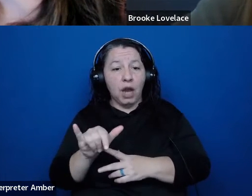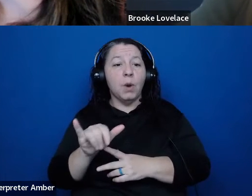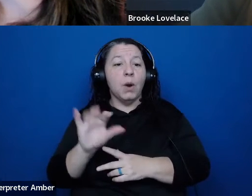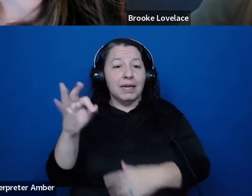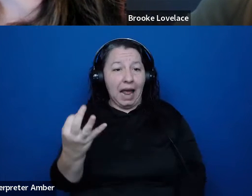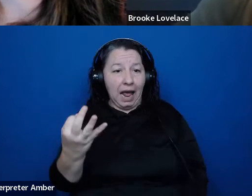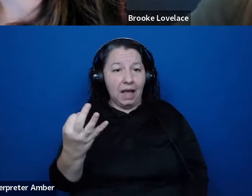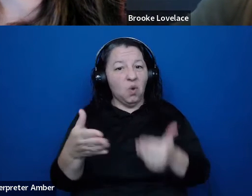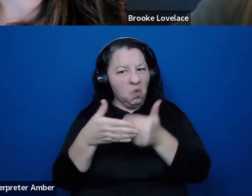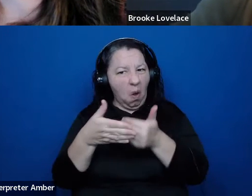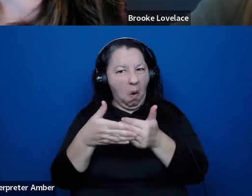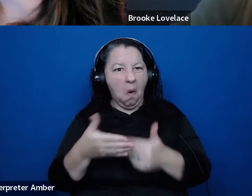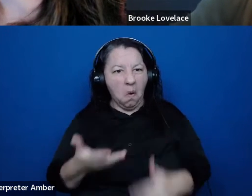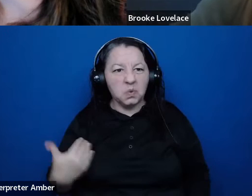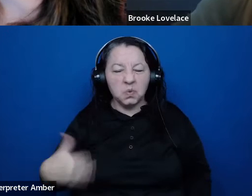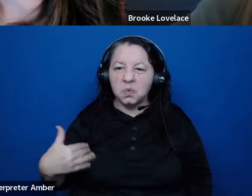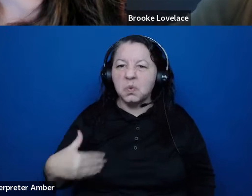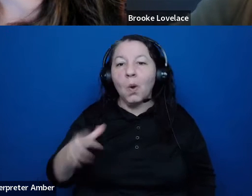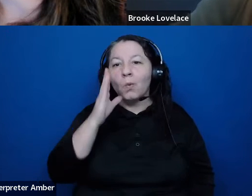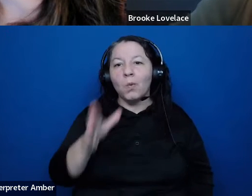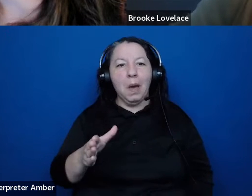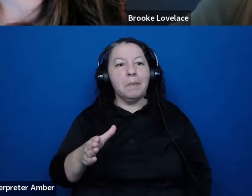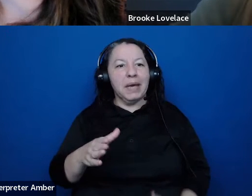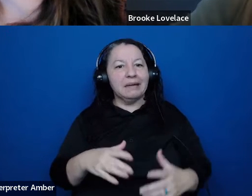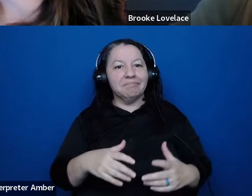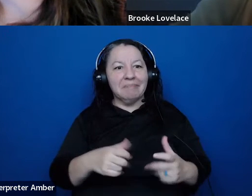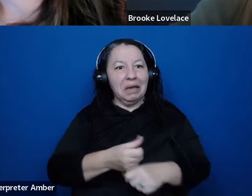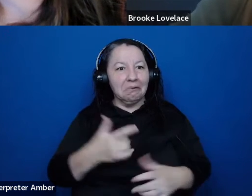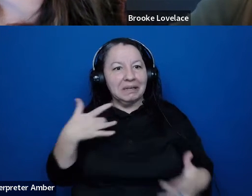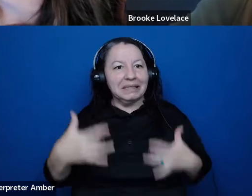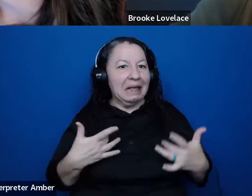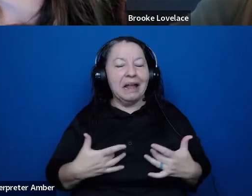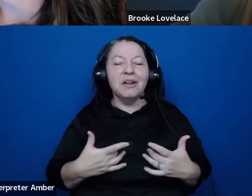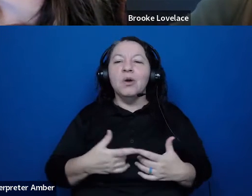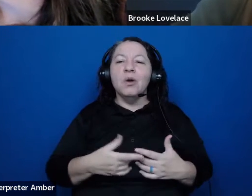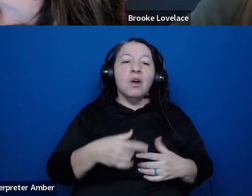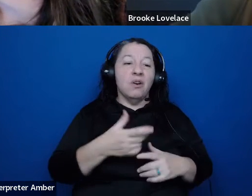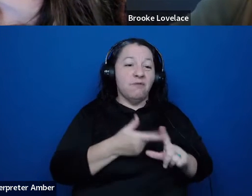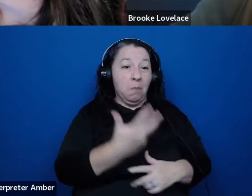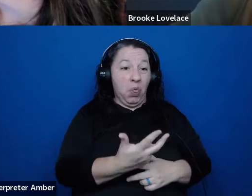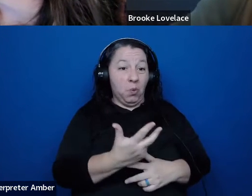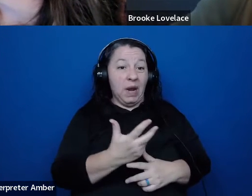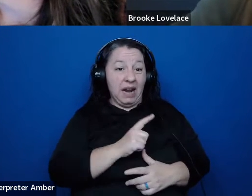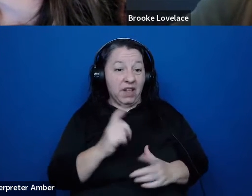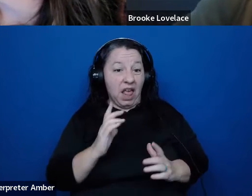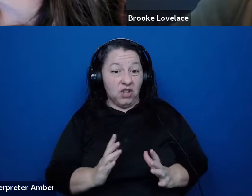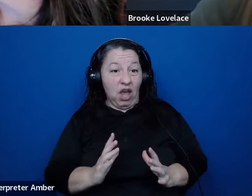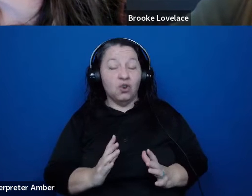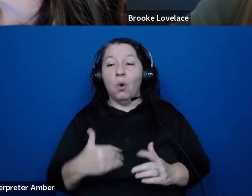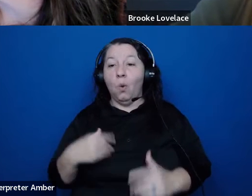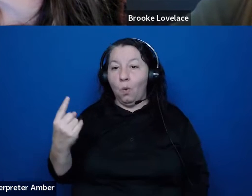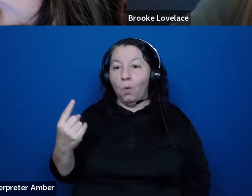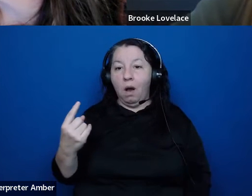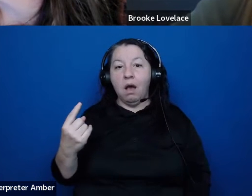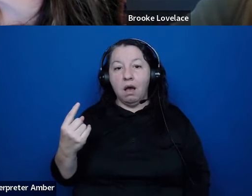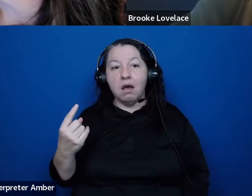have it's going to be an exciting year this year, actually, because there's going to be 1 out of 3 of our legislators are brand new. And so this is a